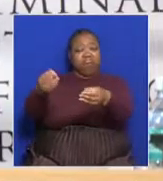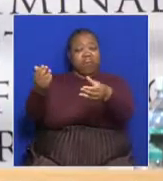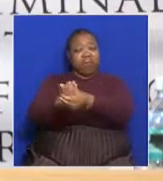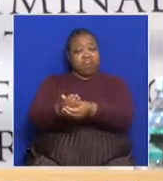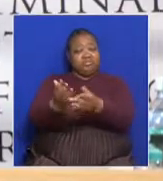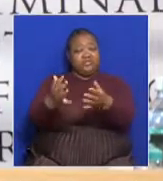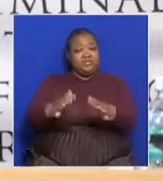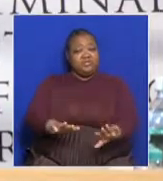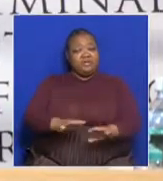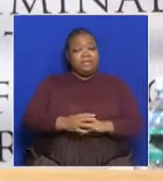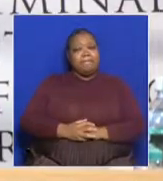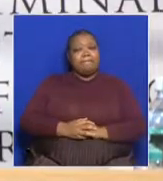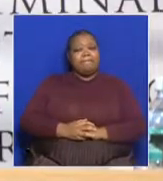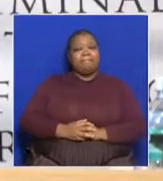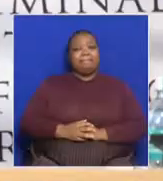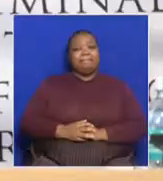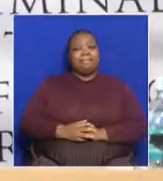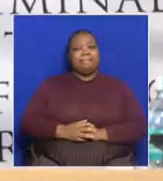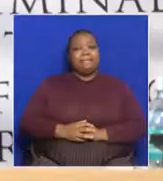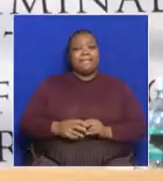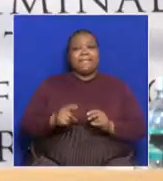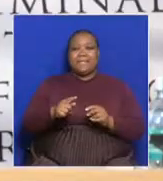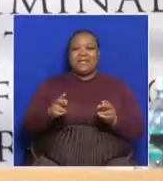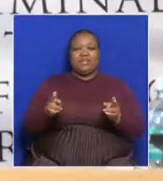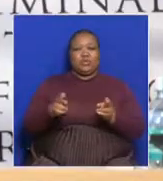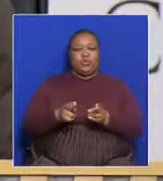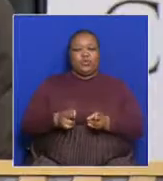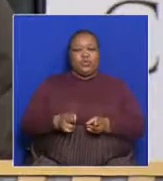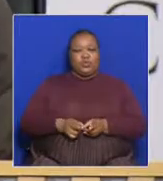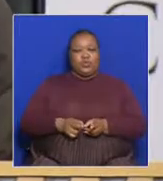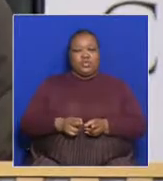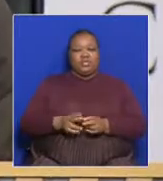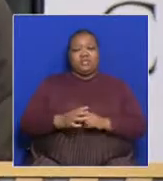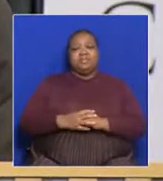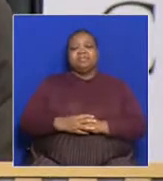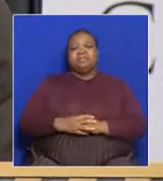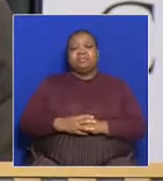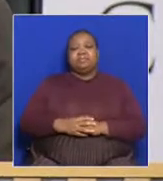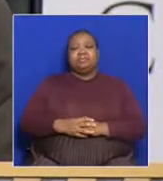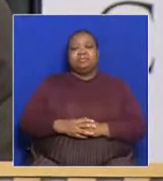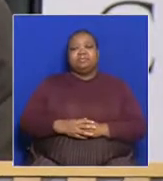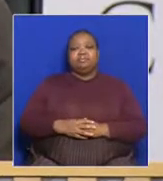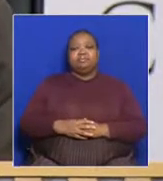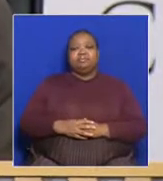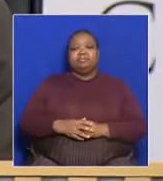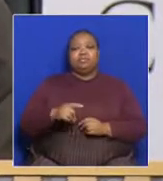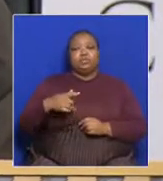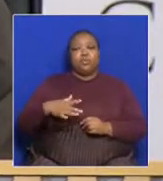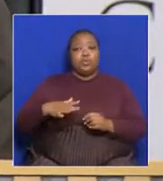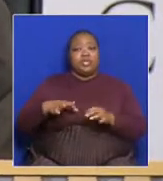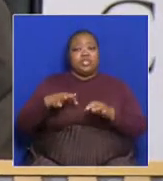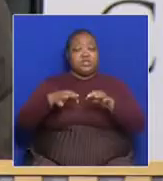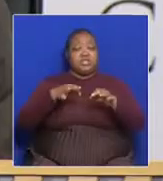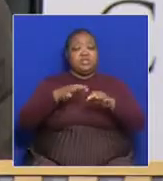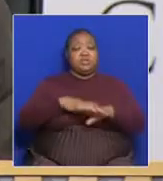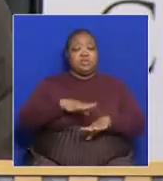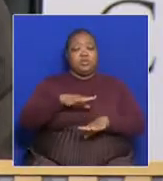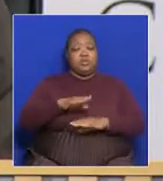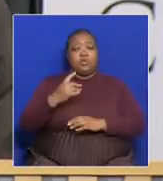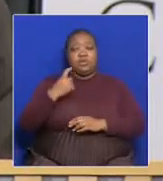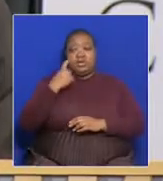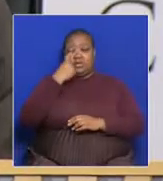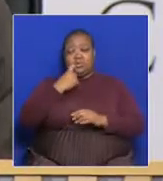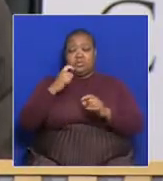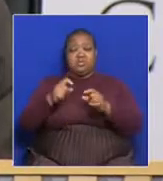is overly brief. And you would have wanted to highlight once again to the questions posed to you by the commissioners